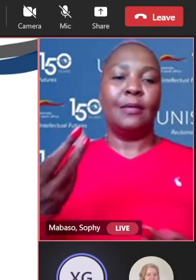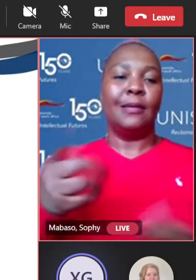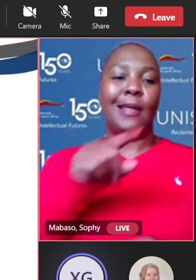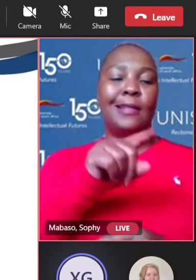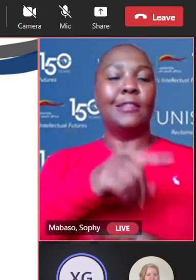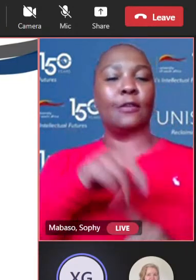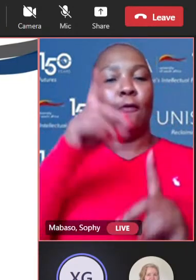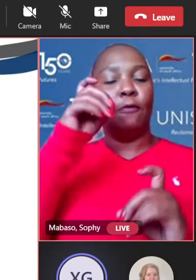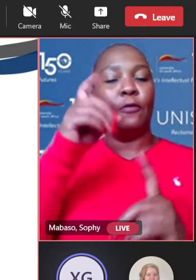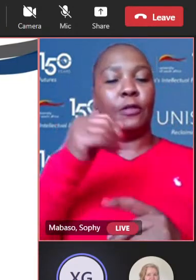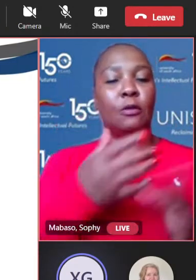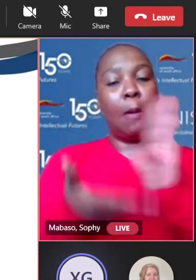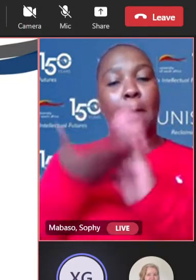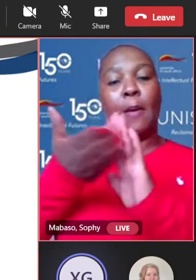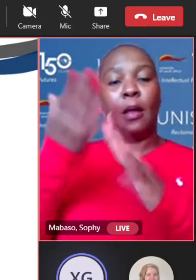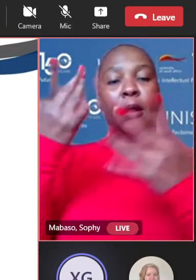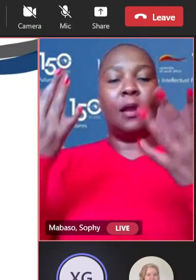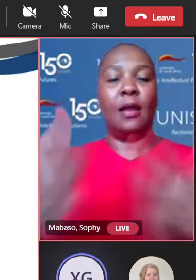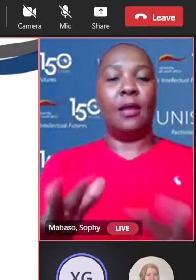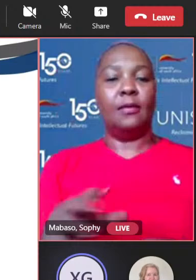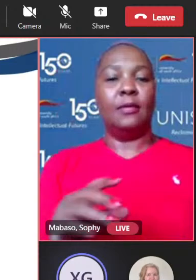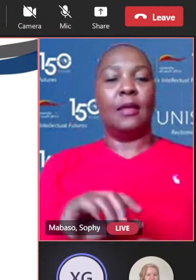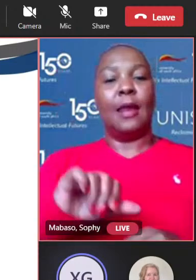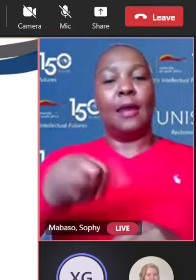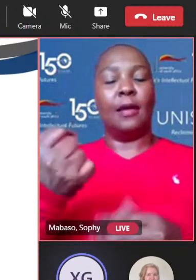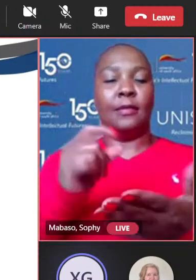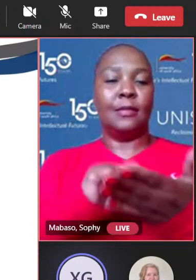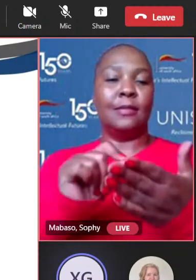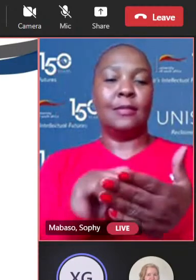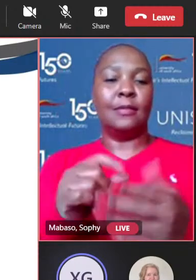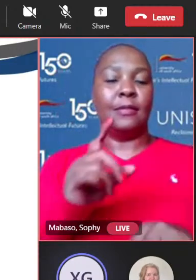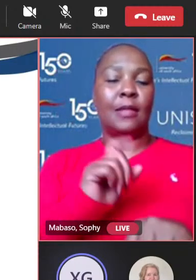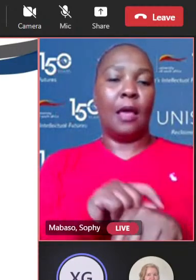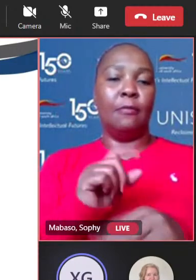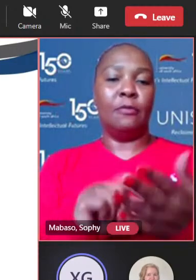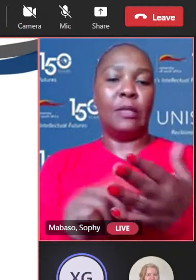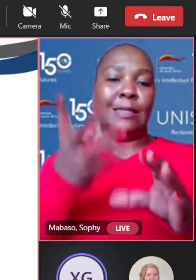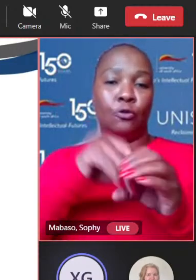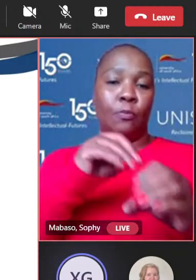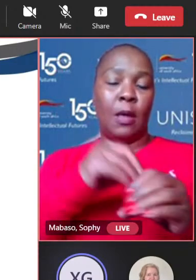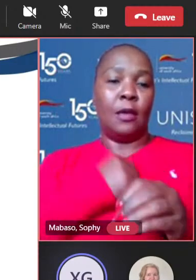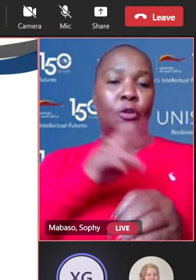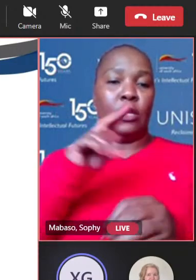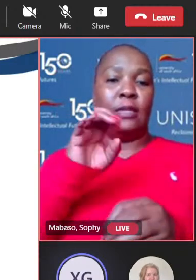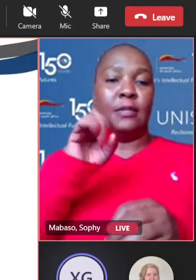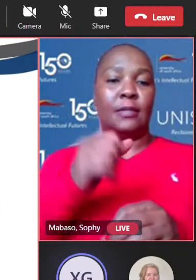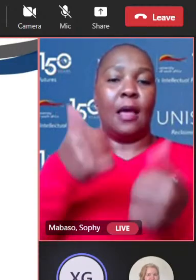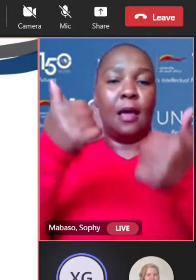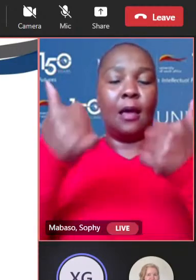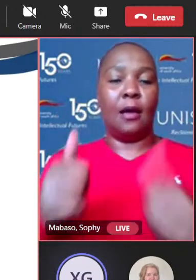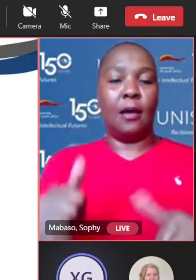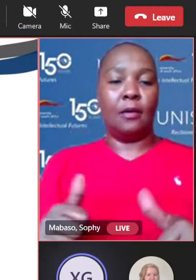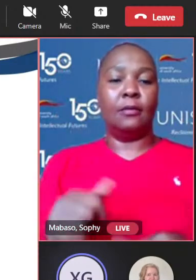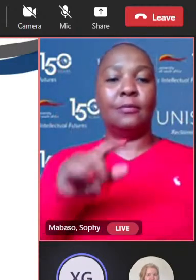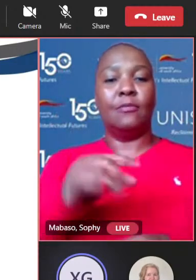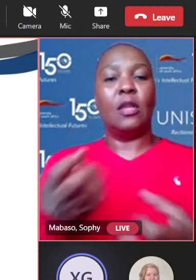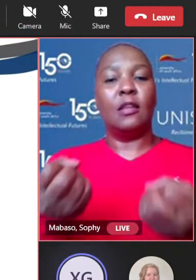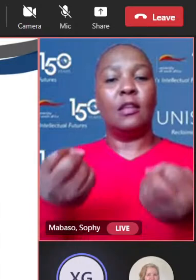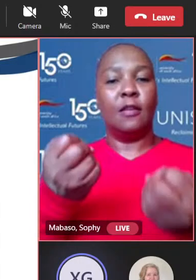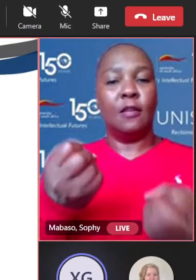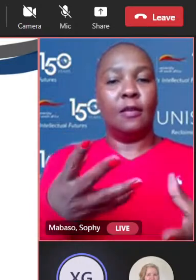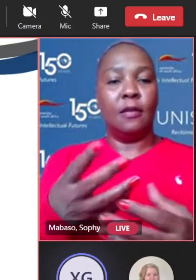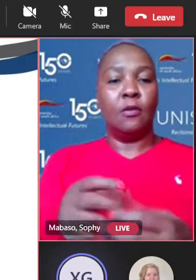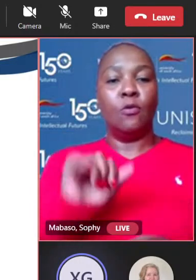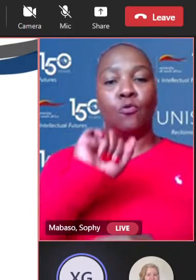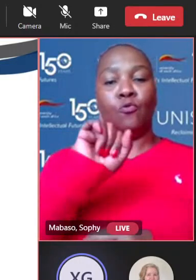have just uploaded. And next time you sign into your Unisa account, it will give you, the picture will